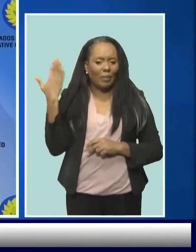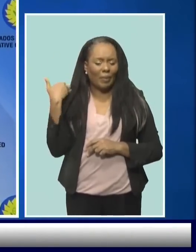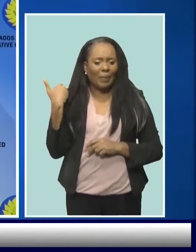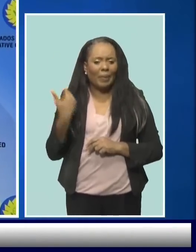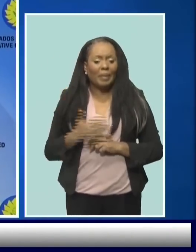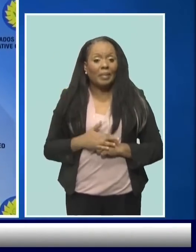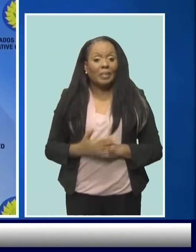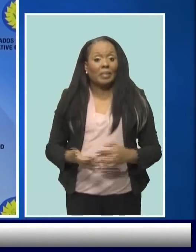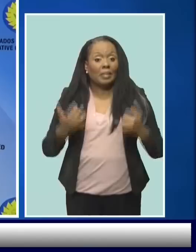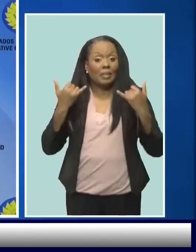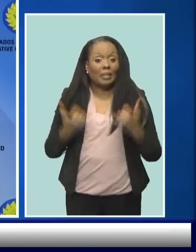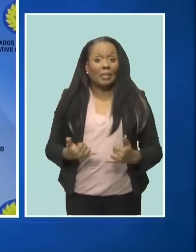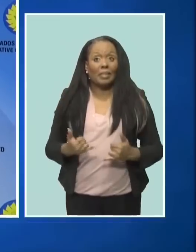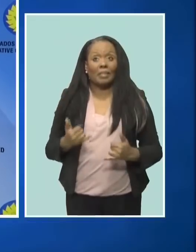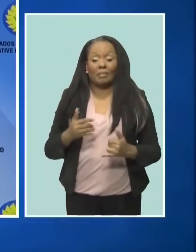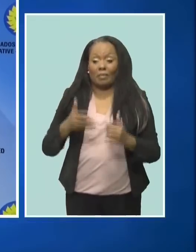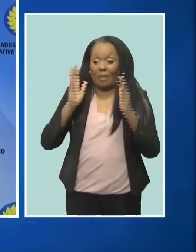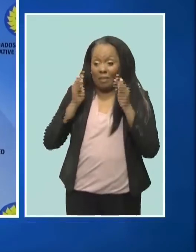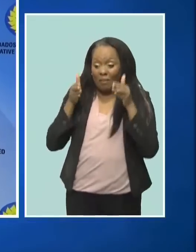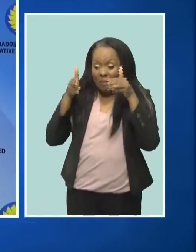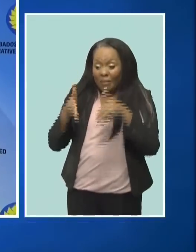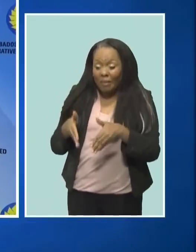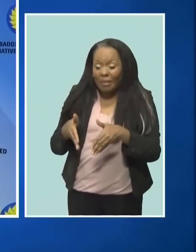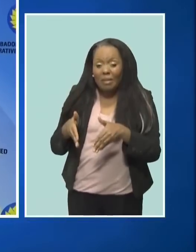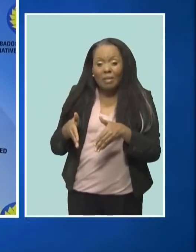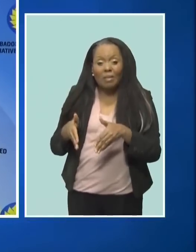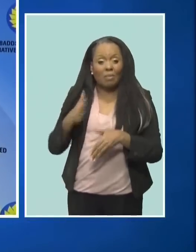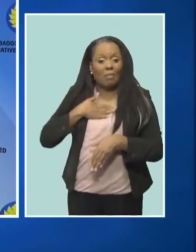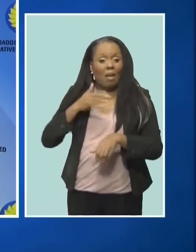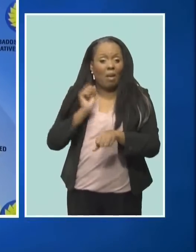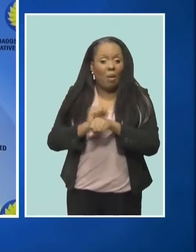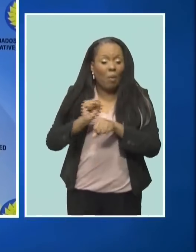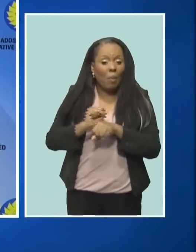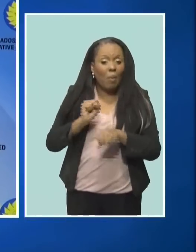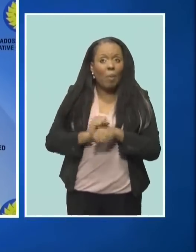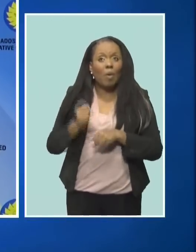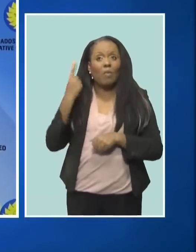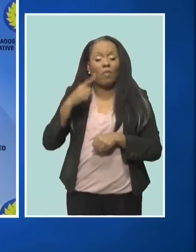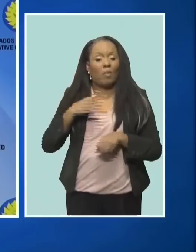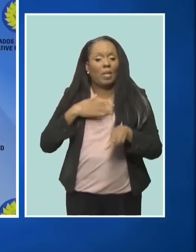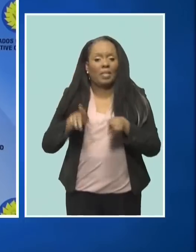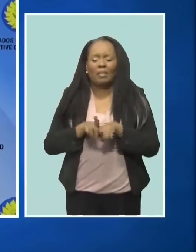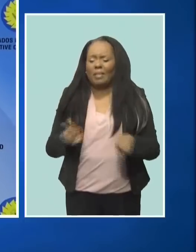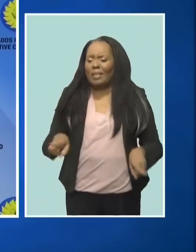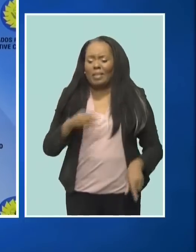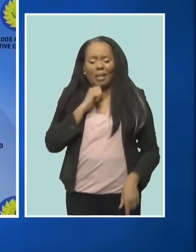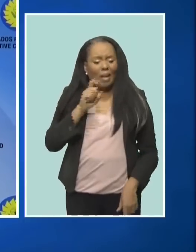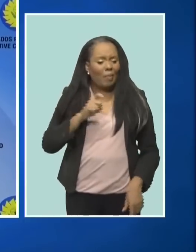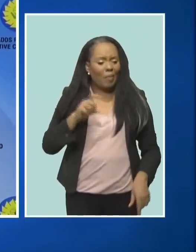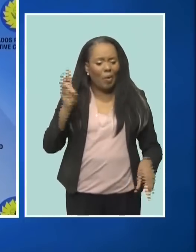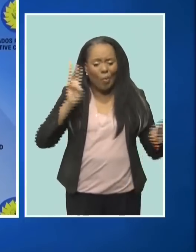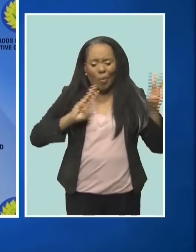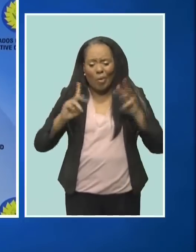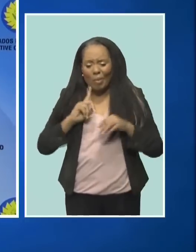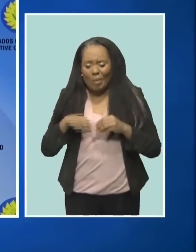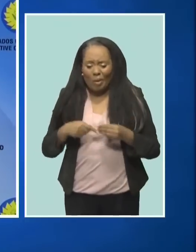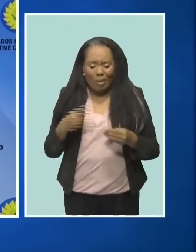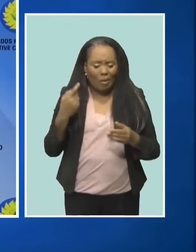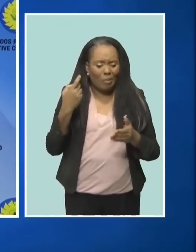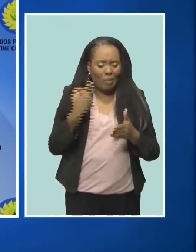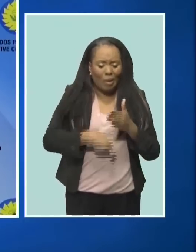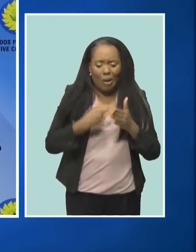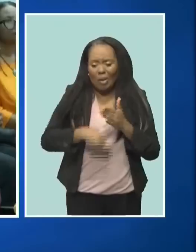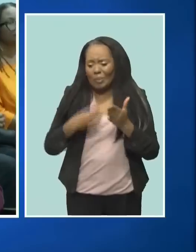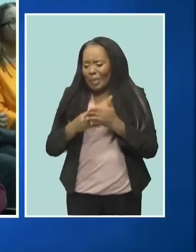really focus more and put more of my energy on my work for this degree and not have to worry about all the costs and what comes with